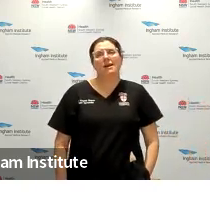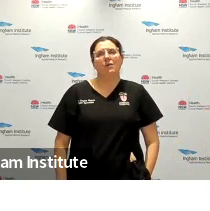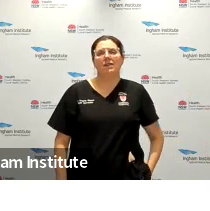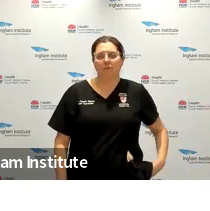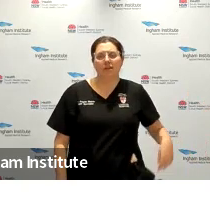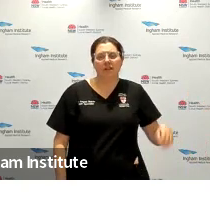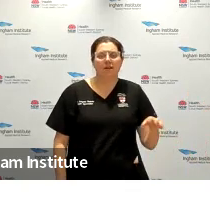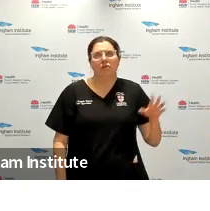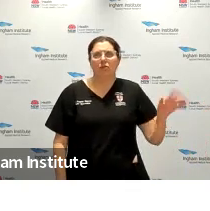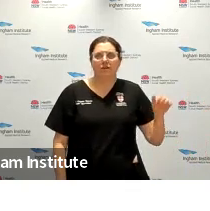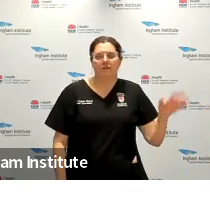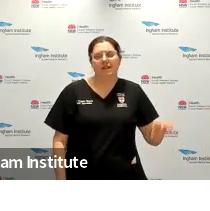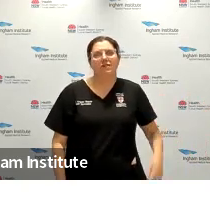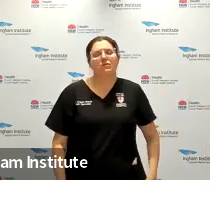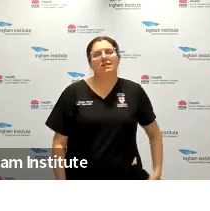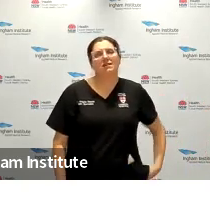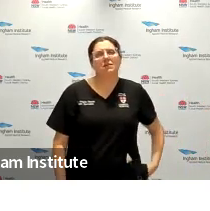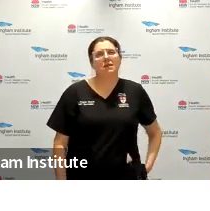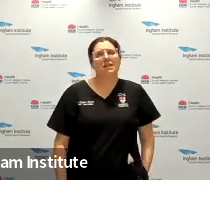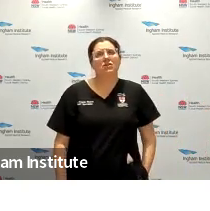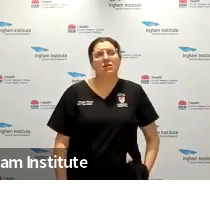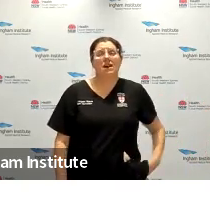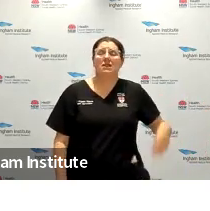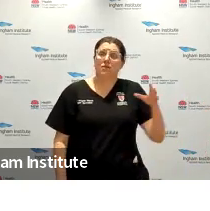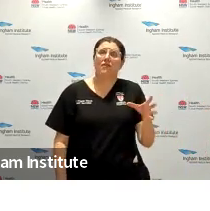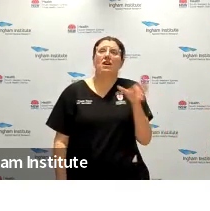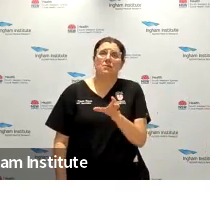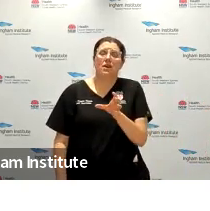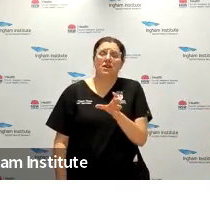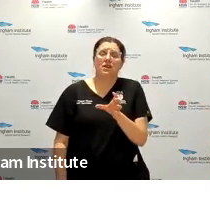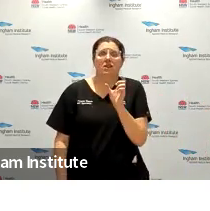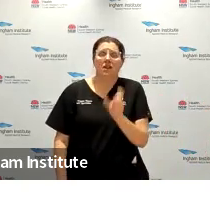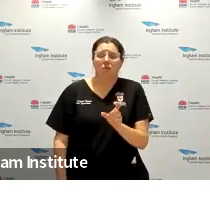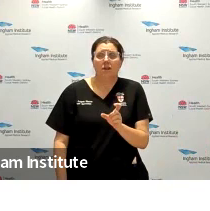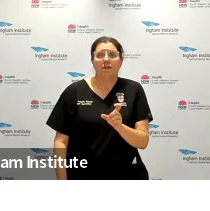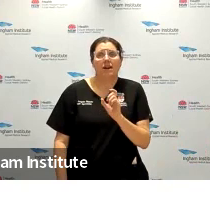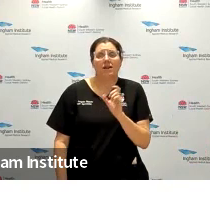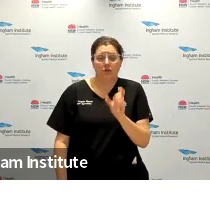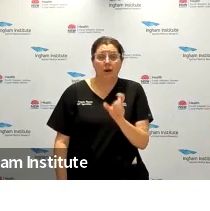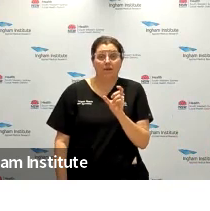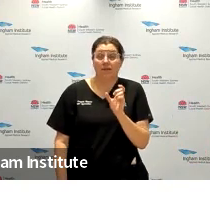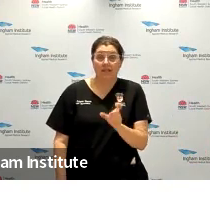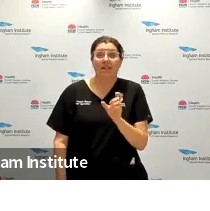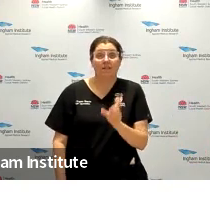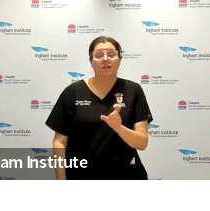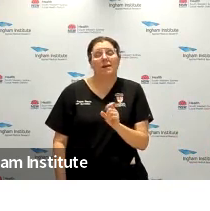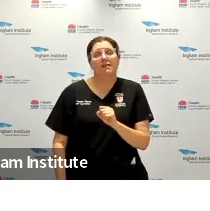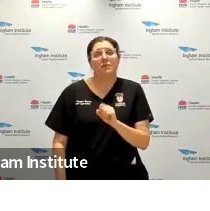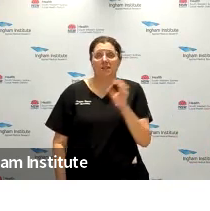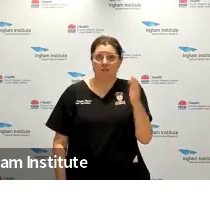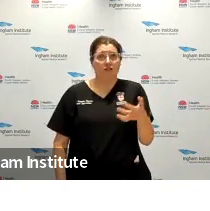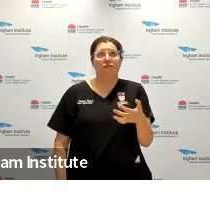patient without putting in all the technical details at the beginning, and then provides the practitioner with quite